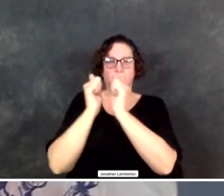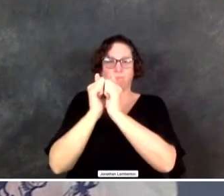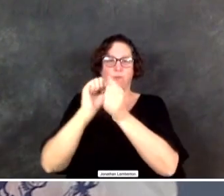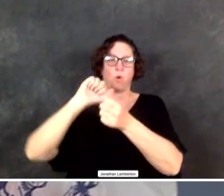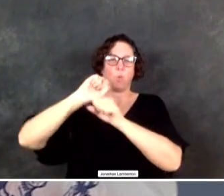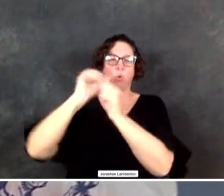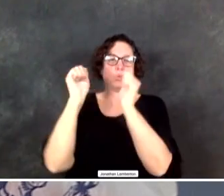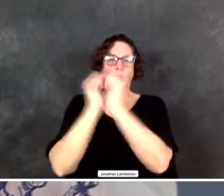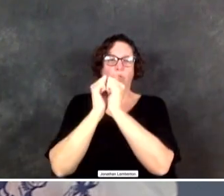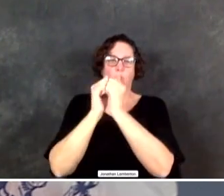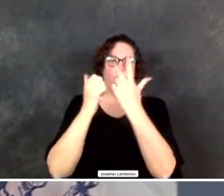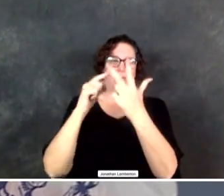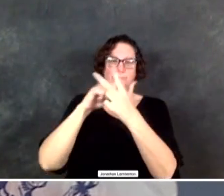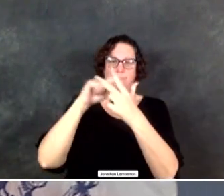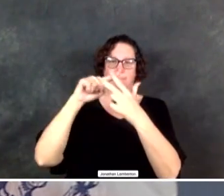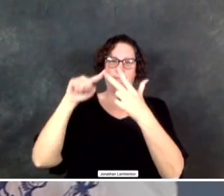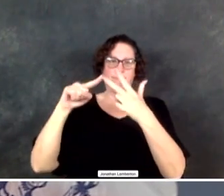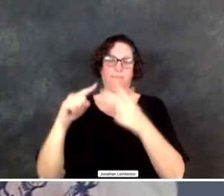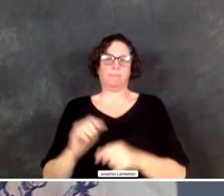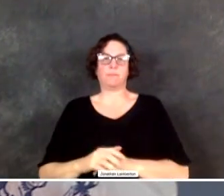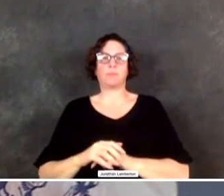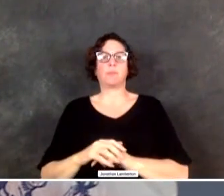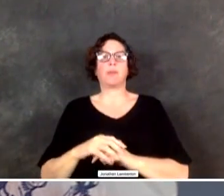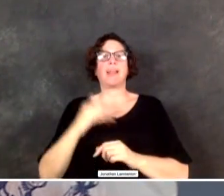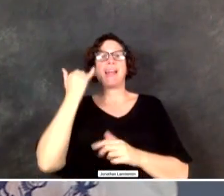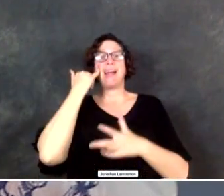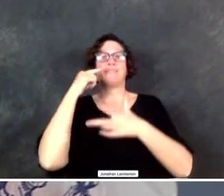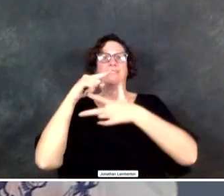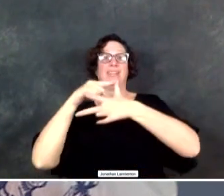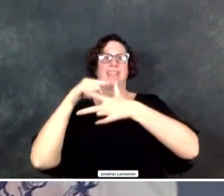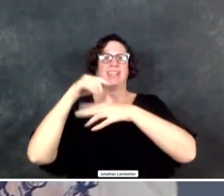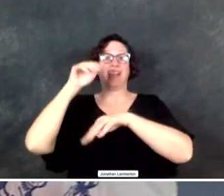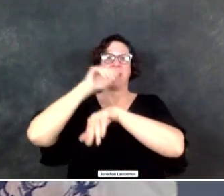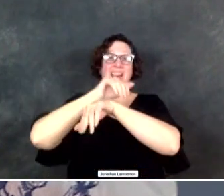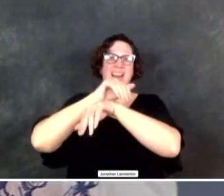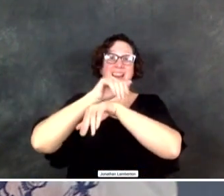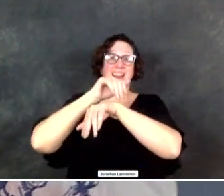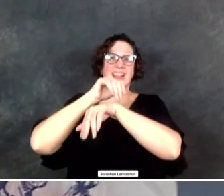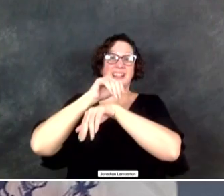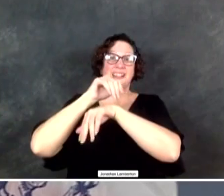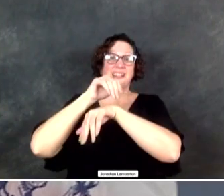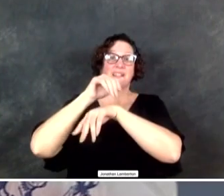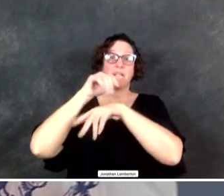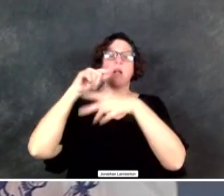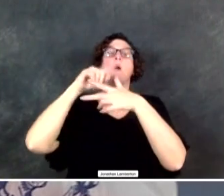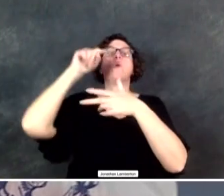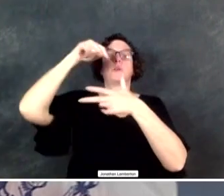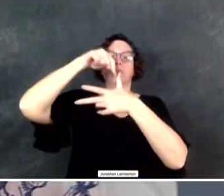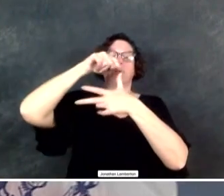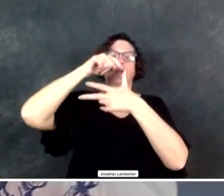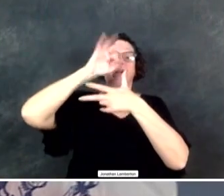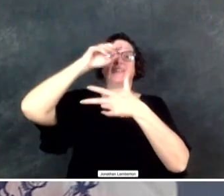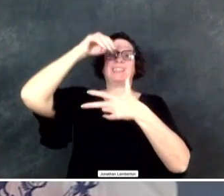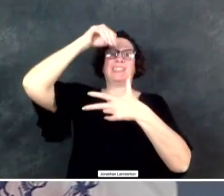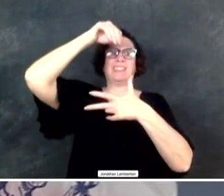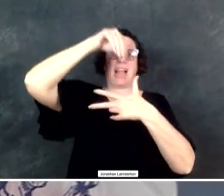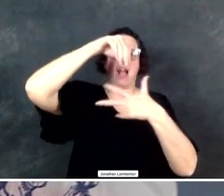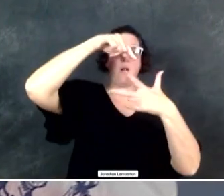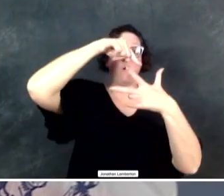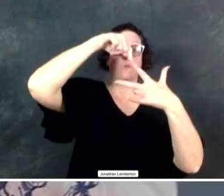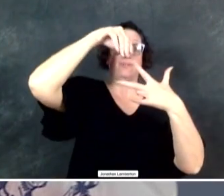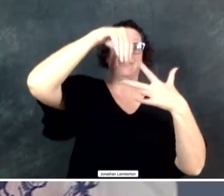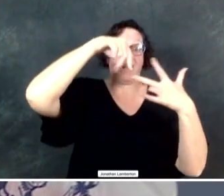Banks on your first question, let me just see, Dr. Barbeau, I did my best to summarize. Is there anything you want to add to that